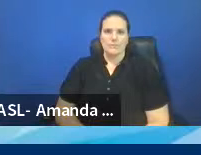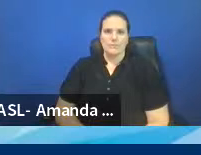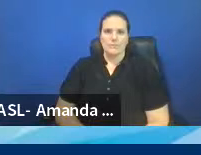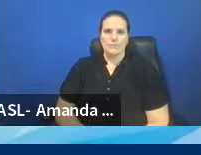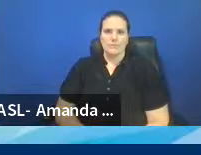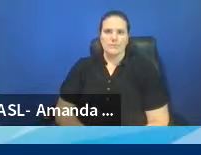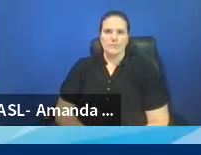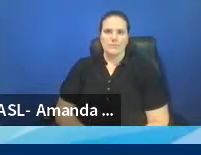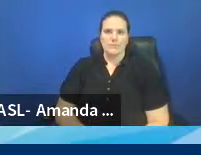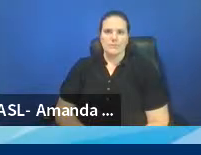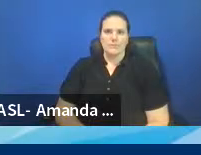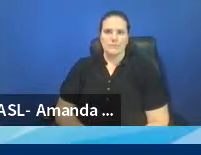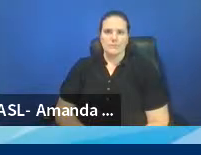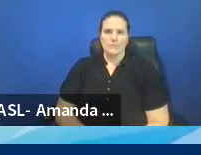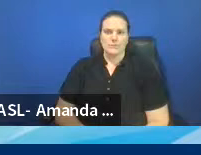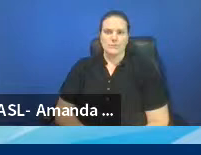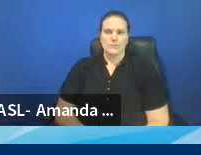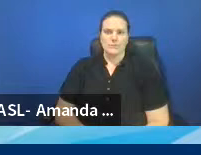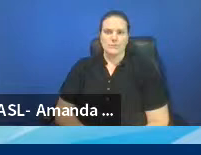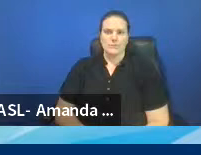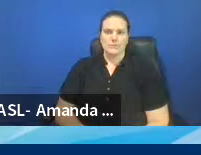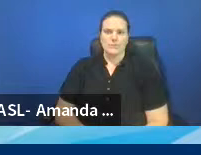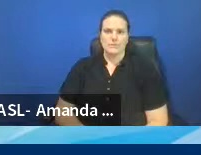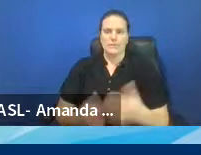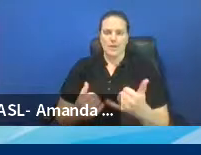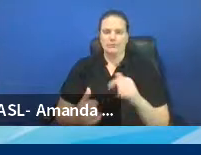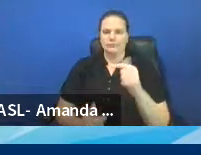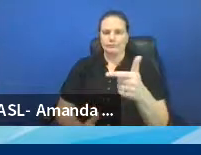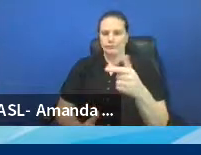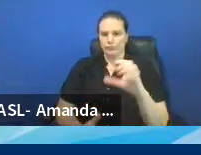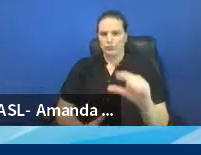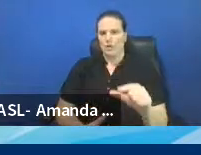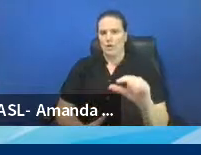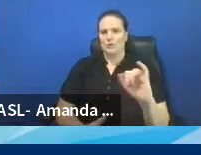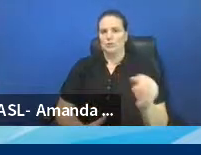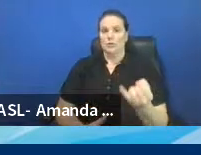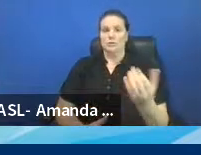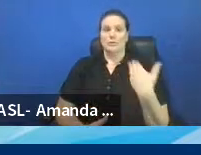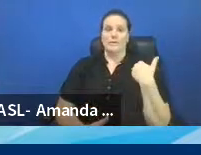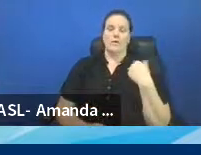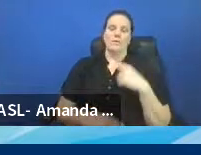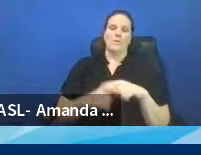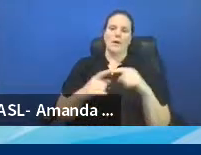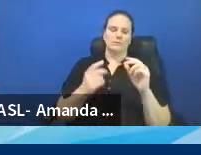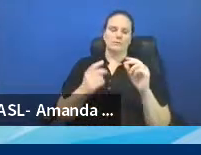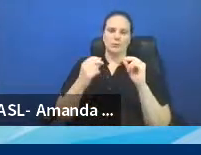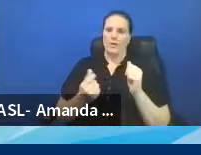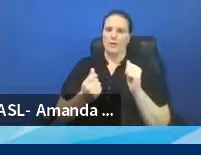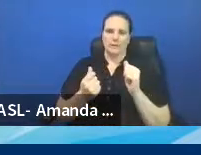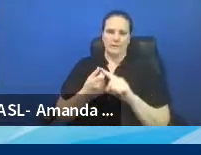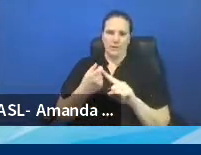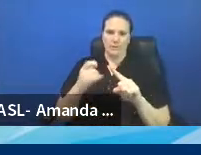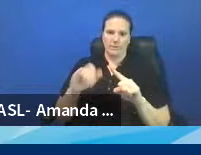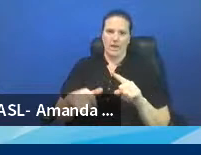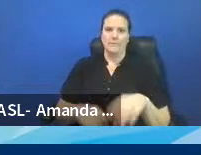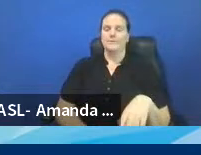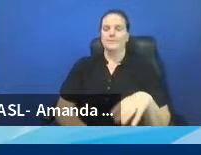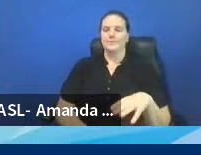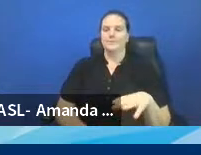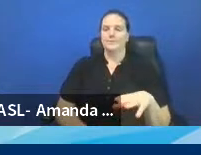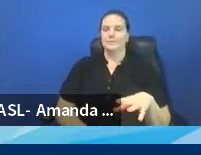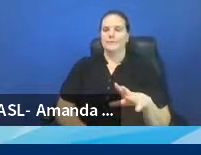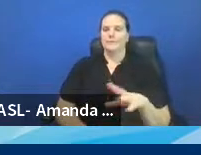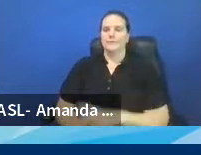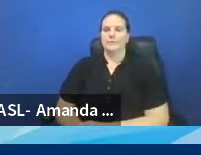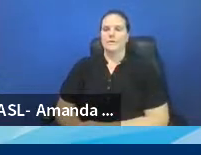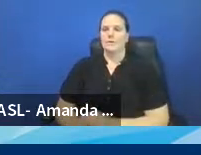So now we get to, I tried to hand it over to Greg earlier, but I was a little too quick off the blocks. To use your metaphor, we